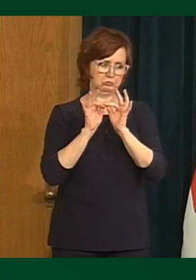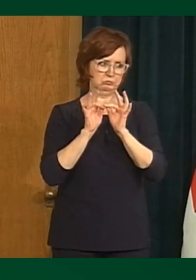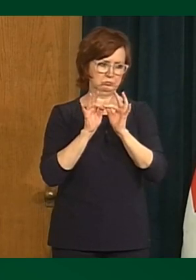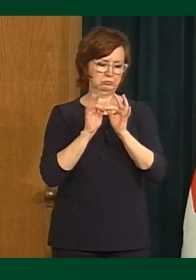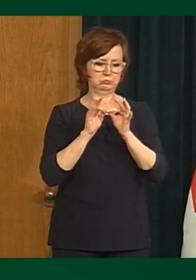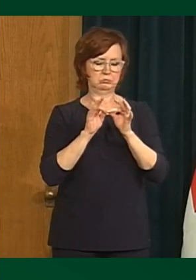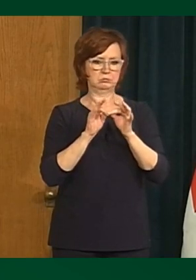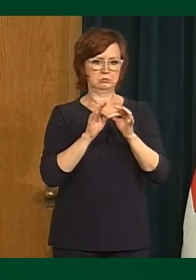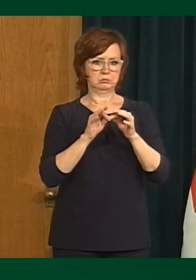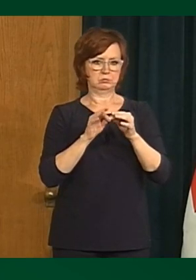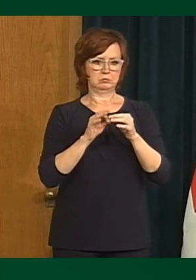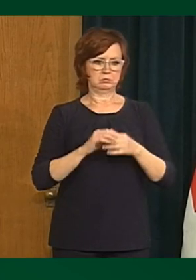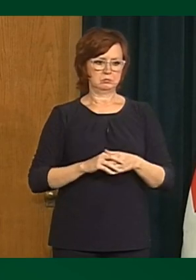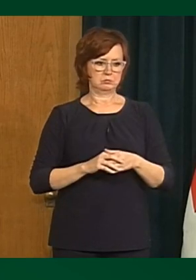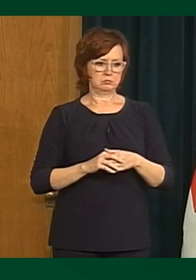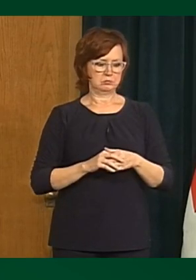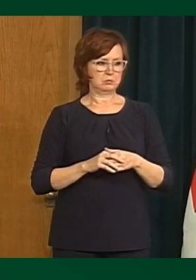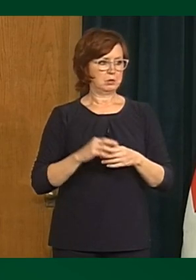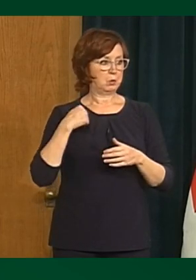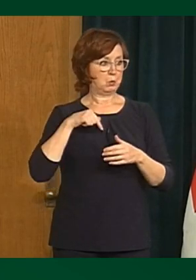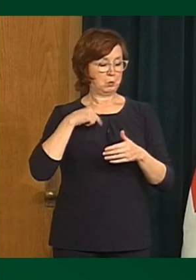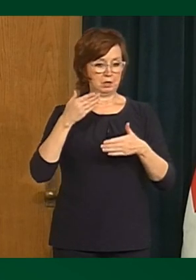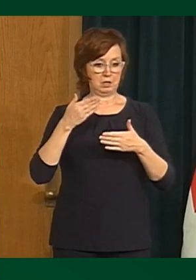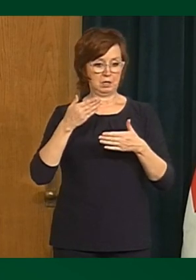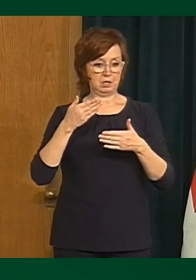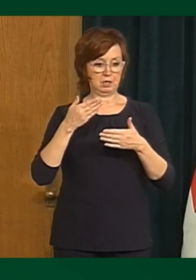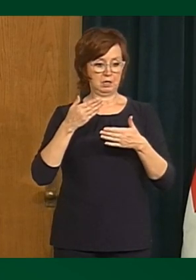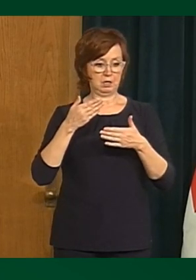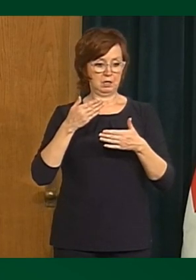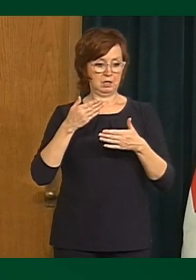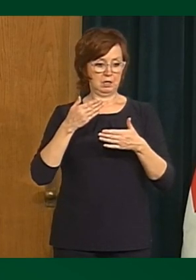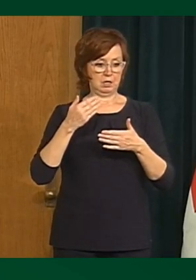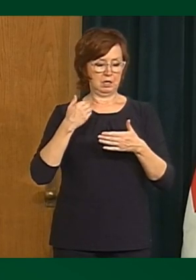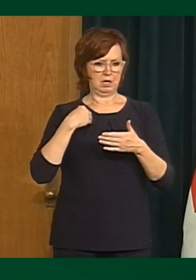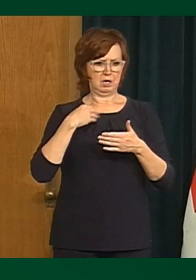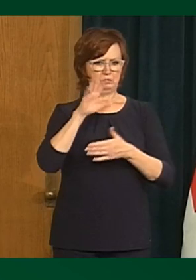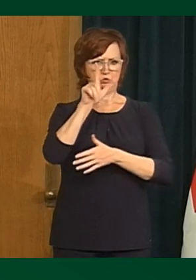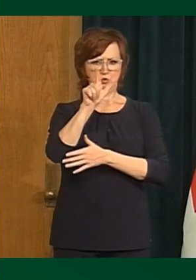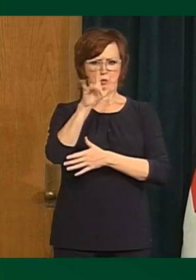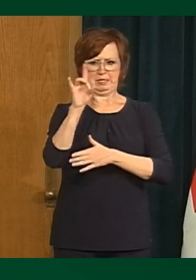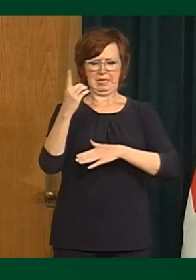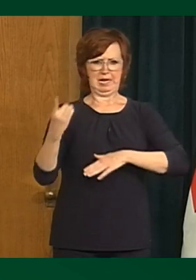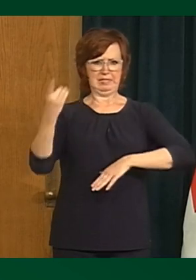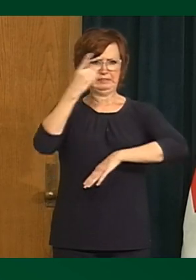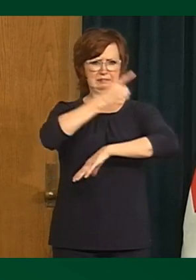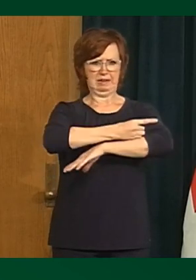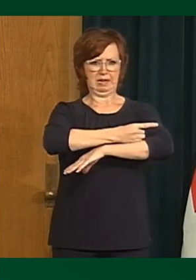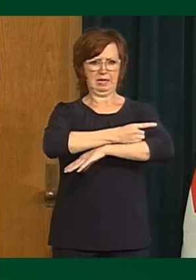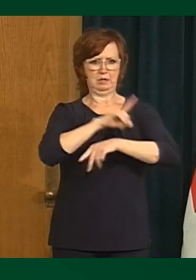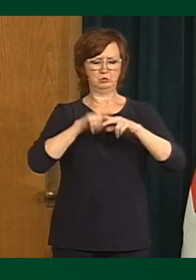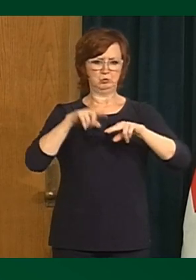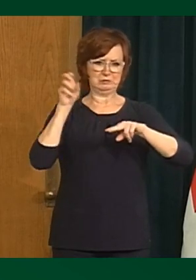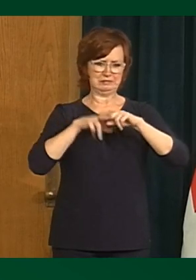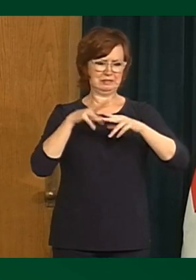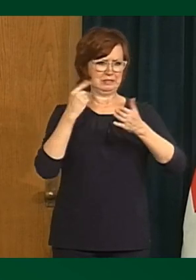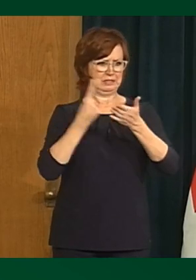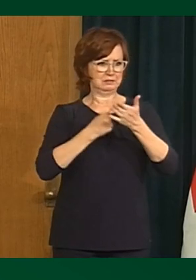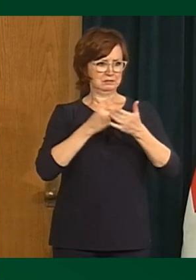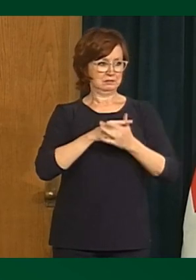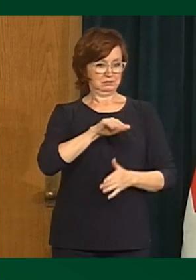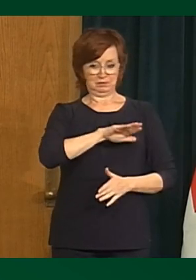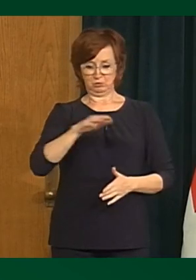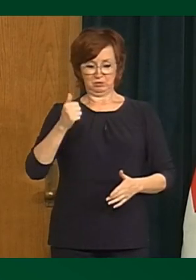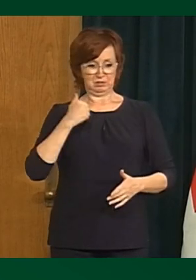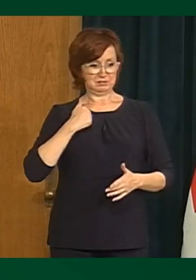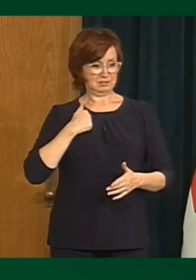that it deserves. The offer that was put forward of 28 sitting days isn't happening anywhere else in the nation. I think when you add up all of the